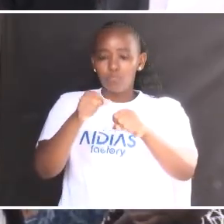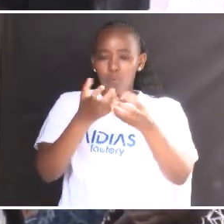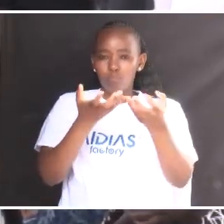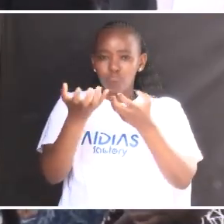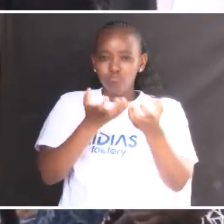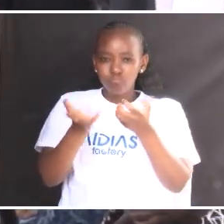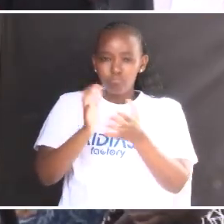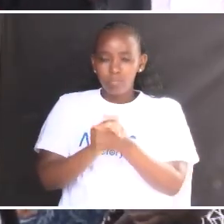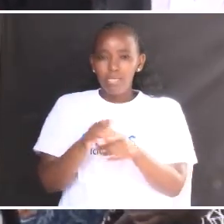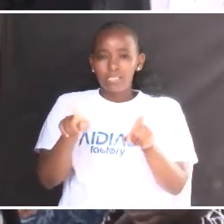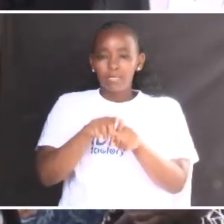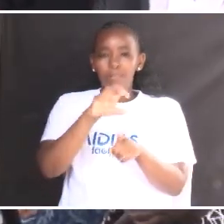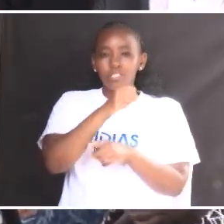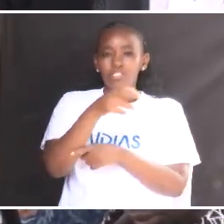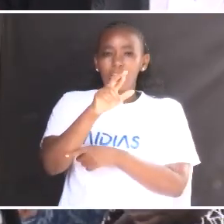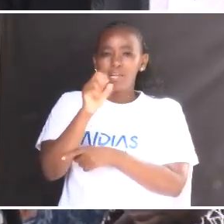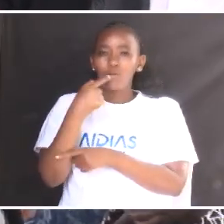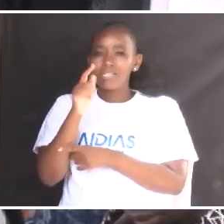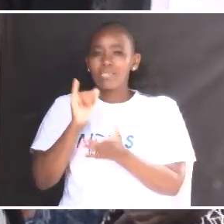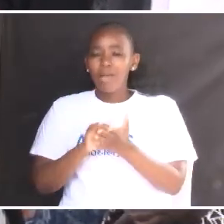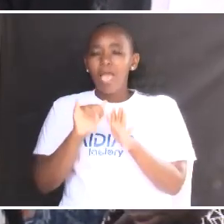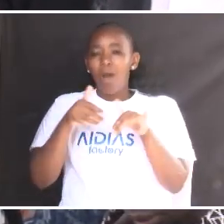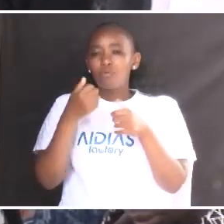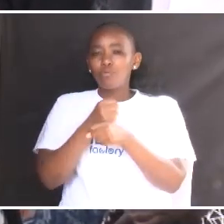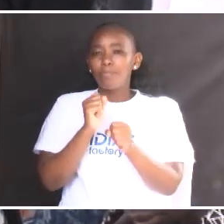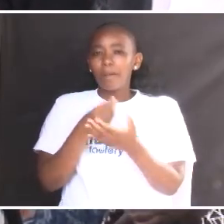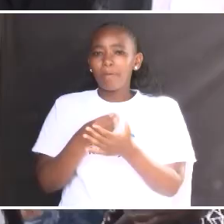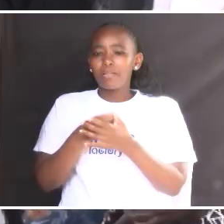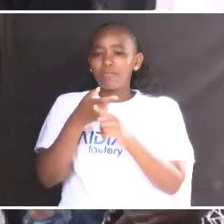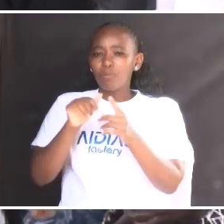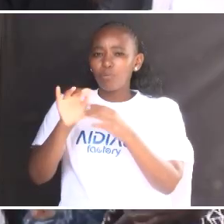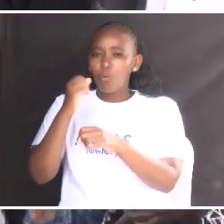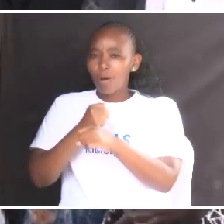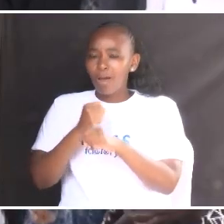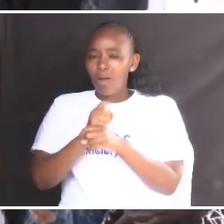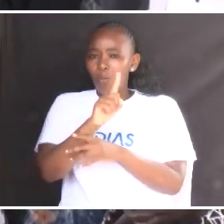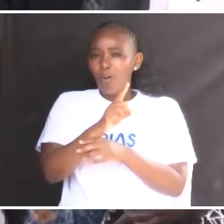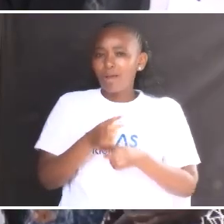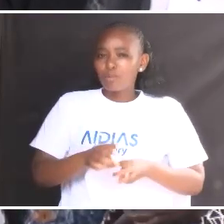commercialize, kama Sharon atawaambia, how you can make money out of your work. And one